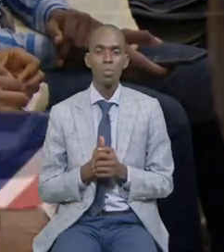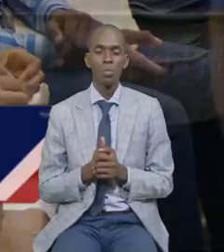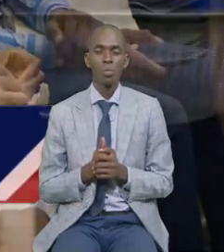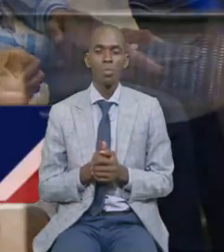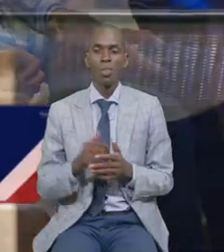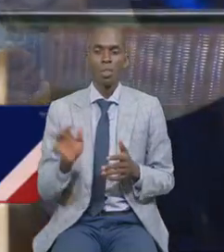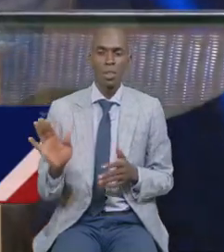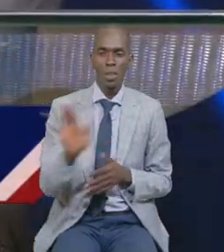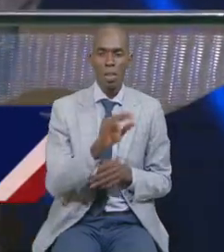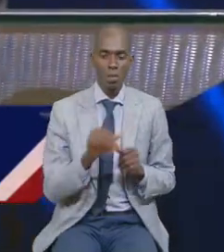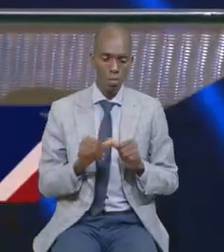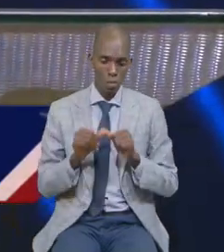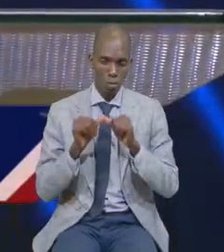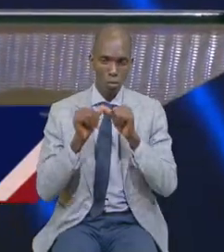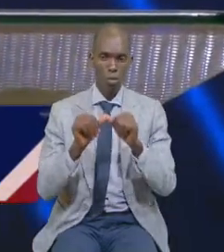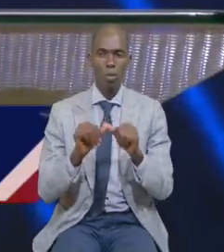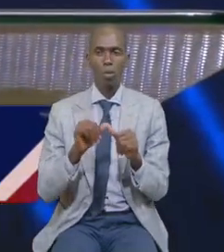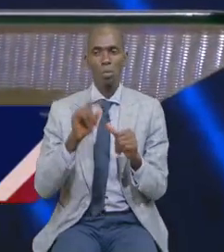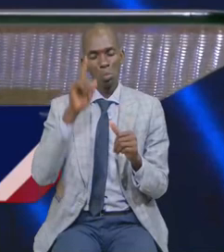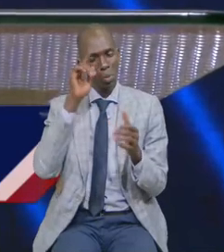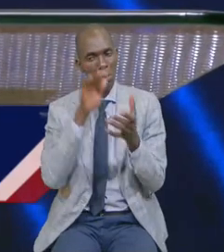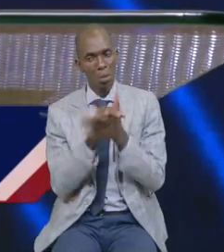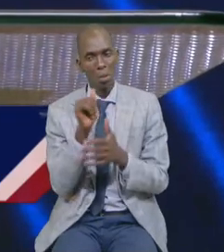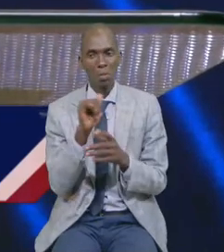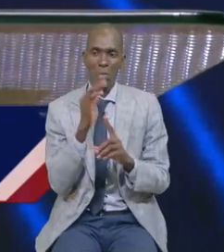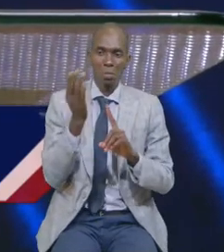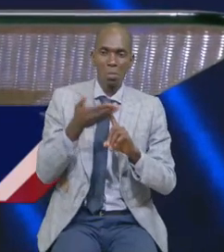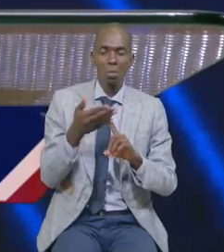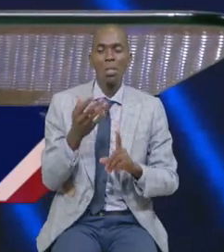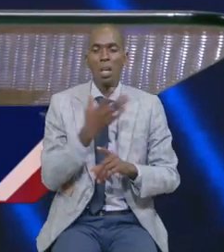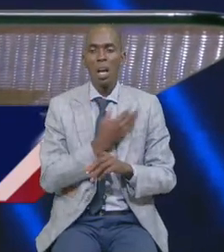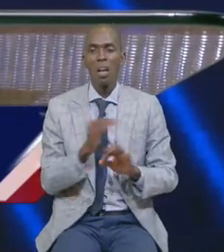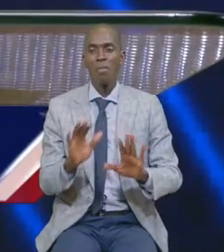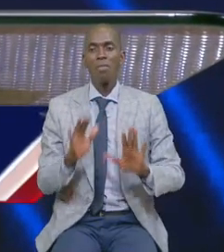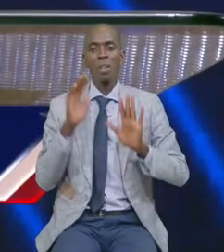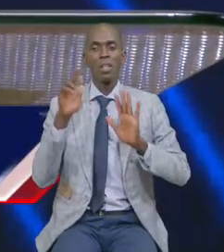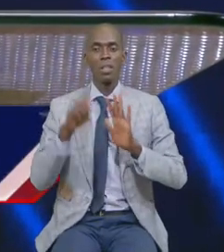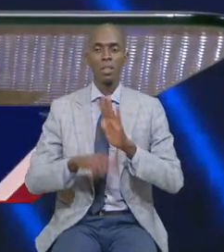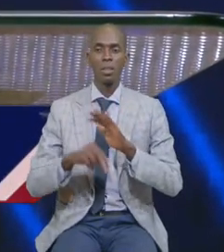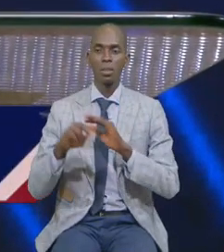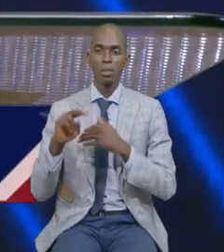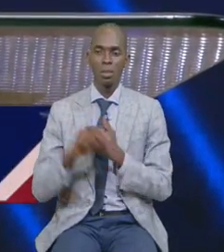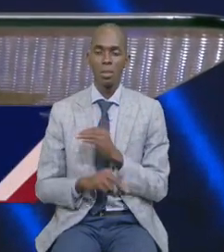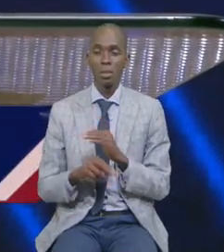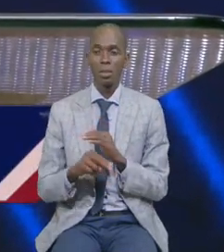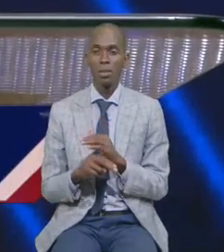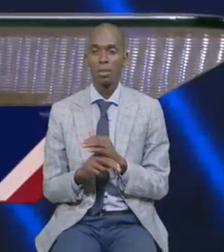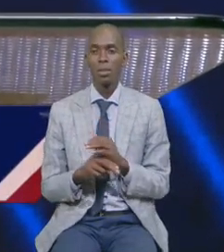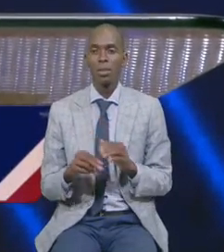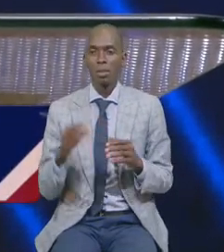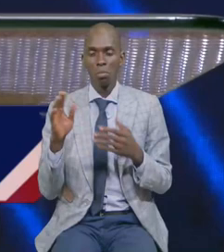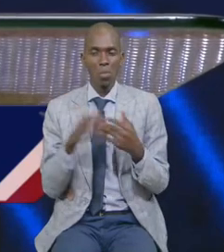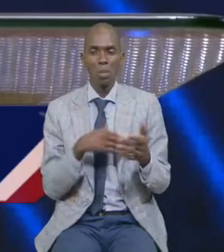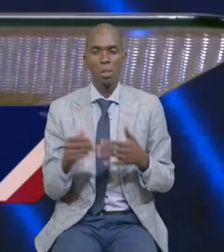constant conviction and fearlessness despite fury. their constant